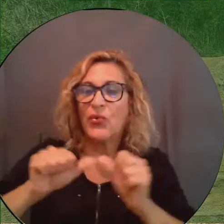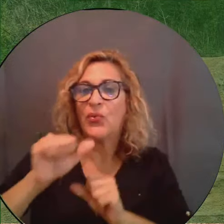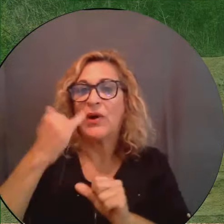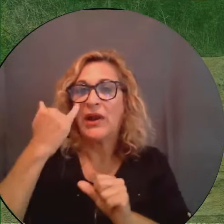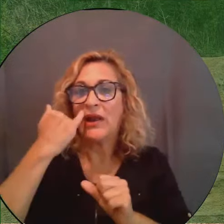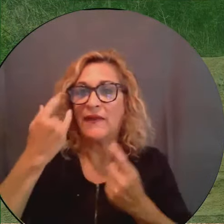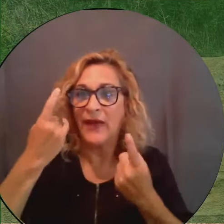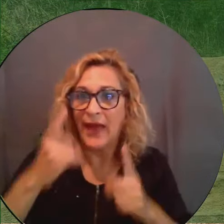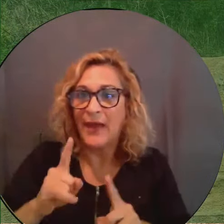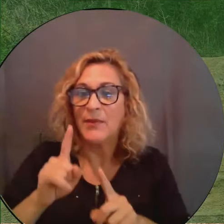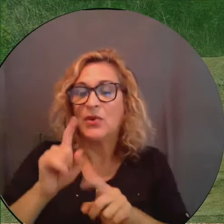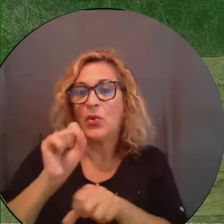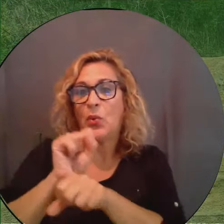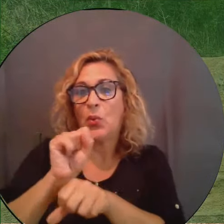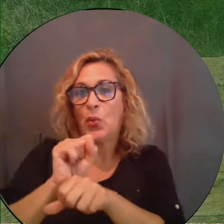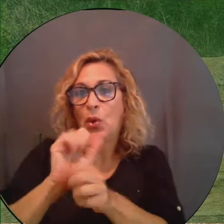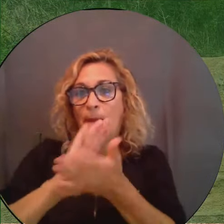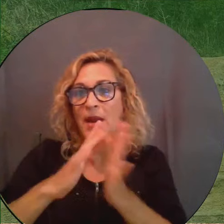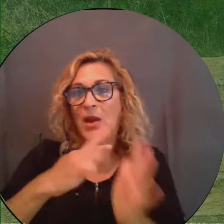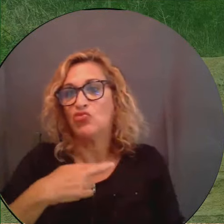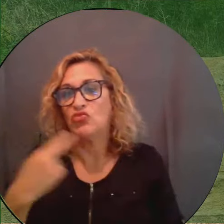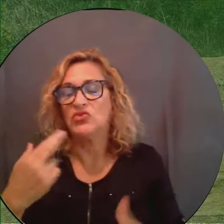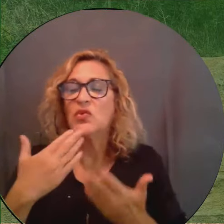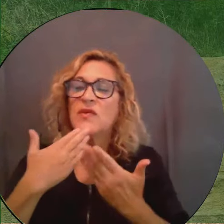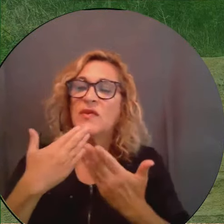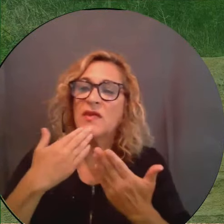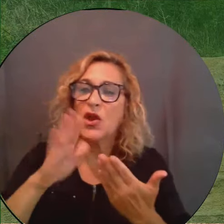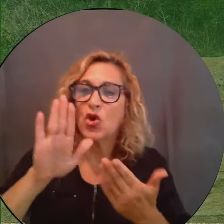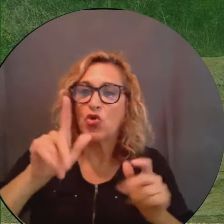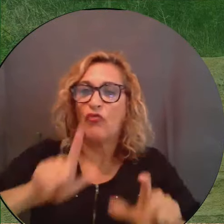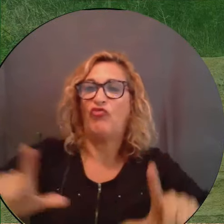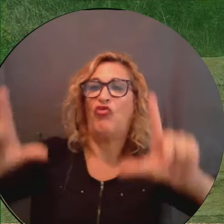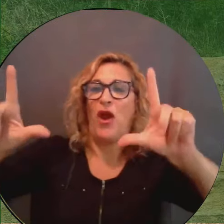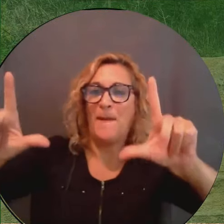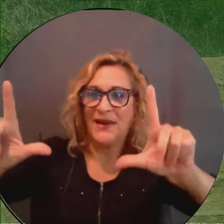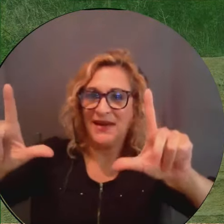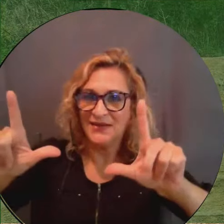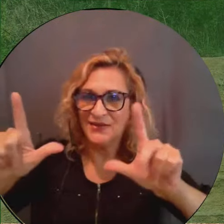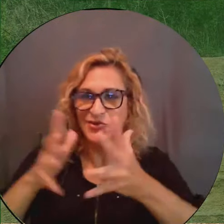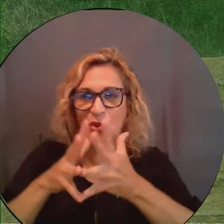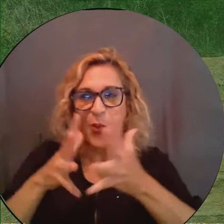becomes riskier. So just really appreciate your framing so much. Zohra, take it away.